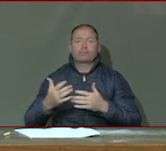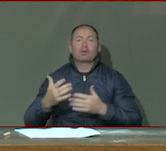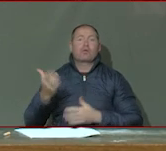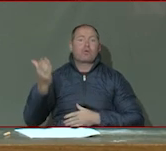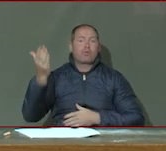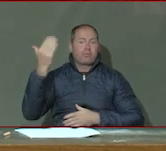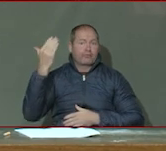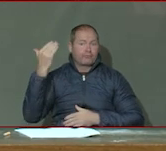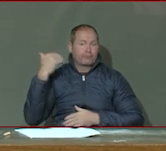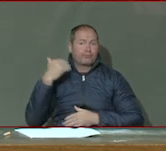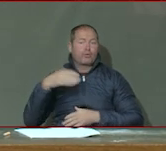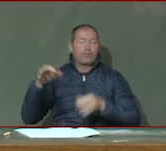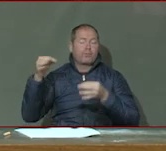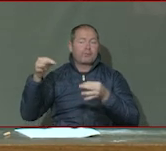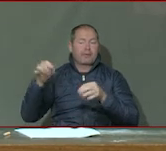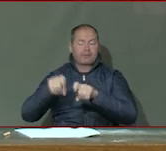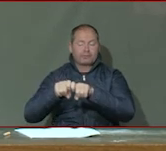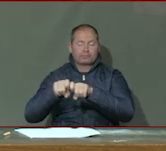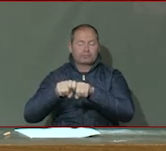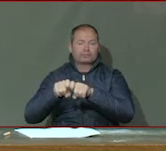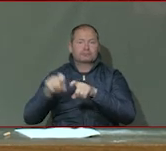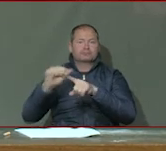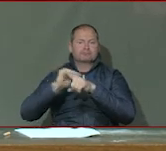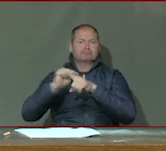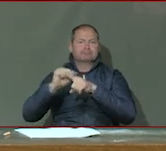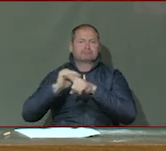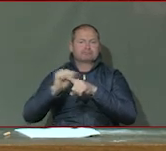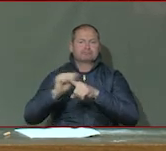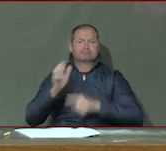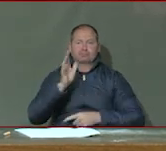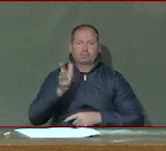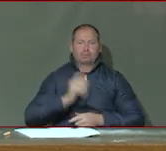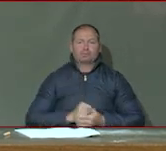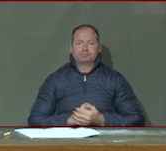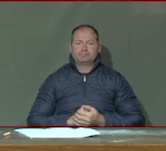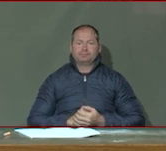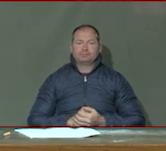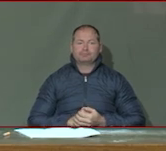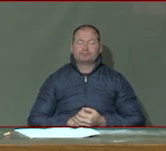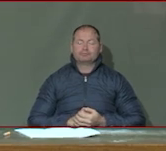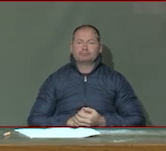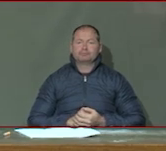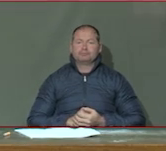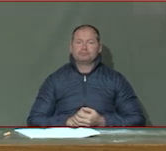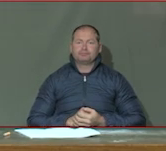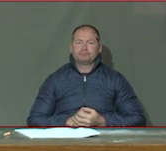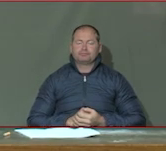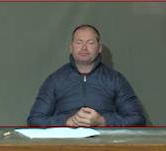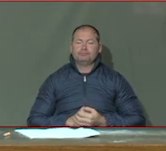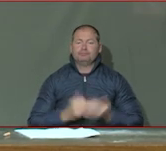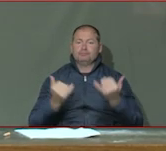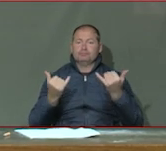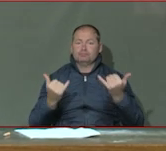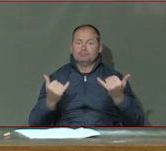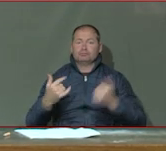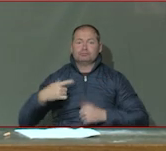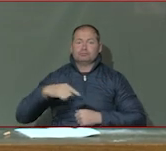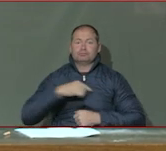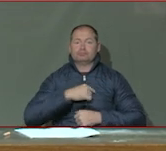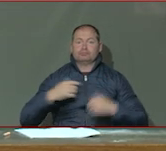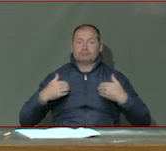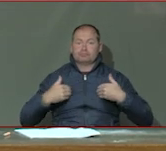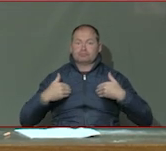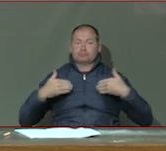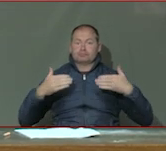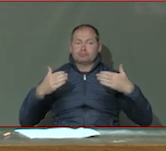paper questions on the work. Right, the first thing that we need to look at, which is very important,